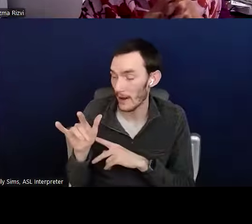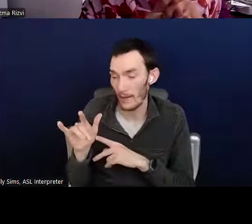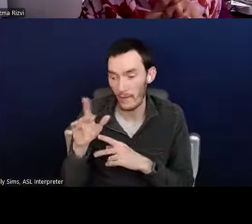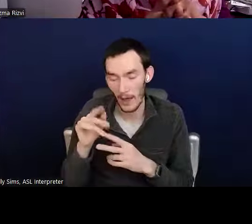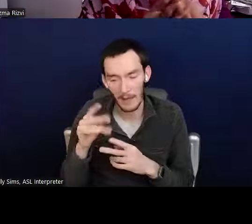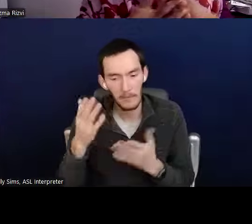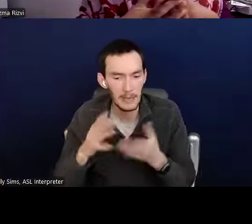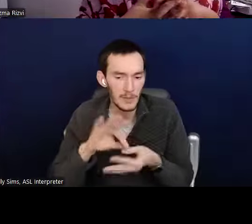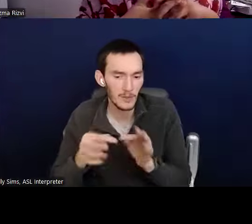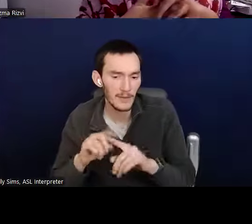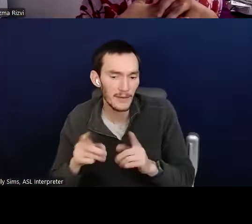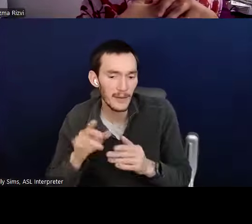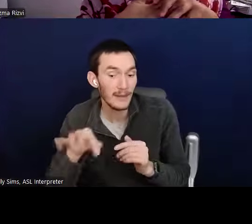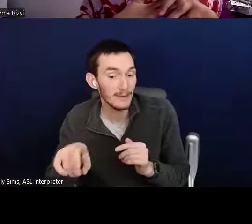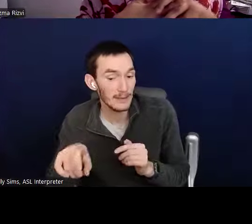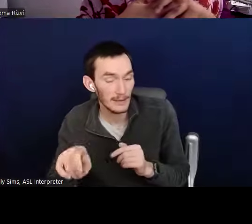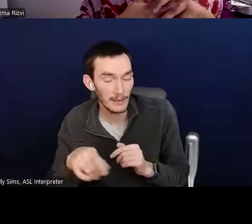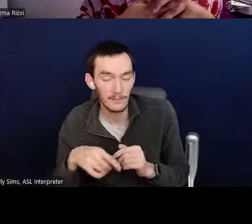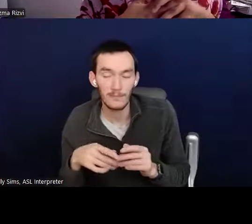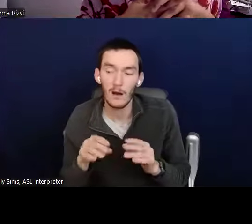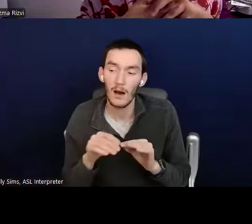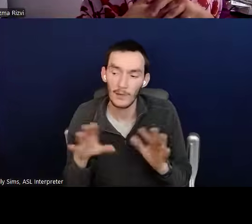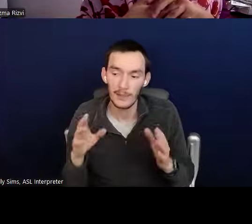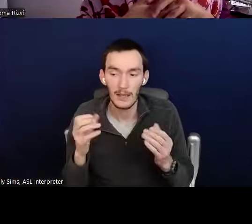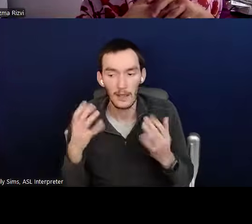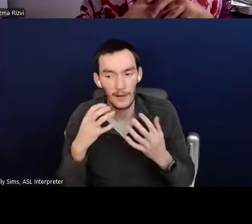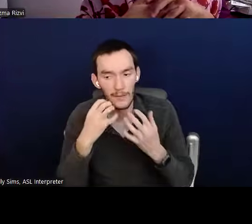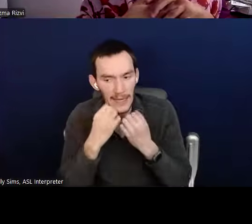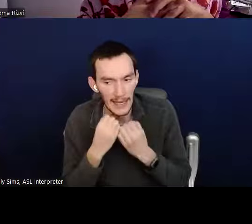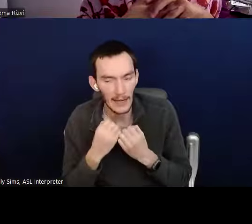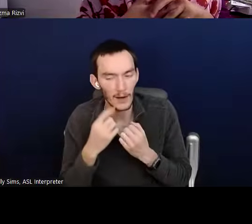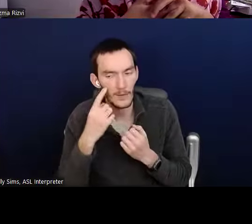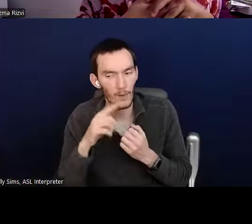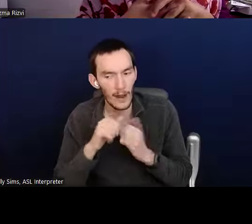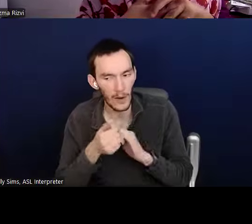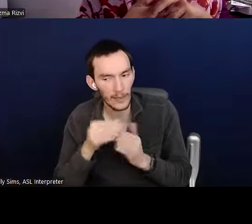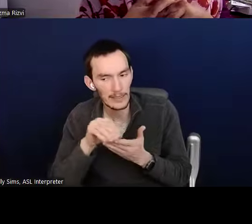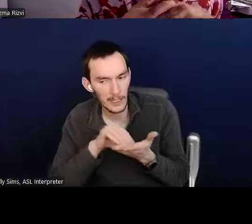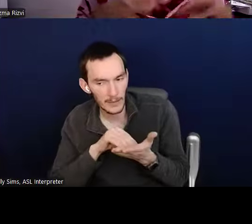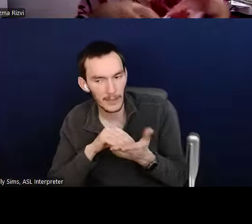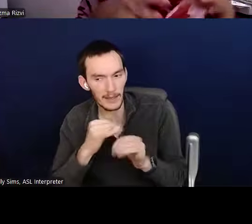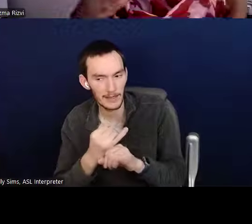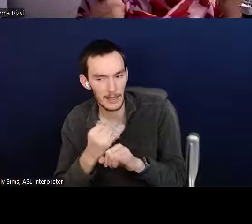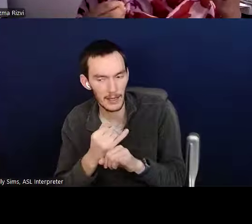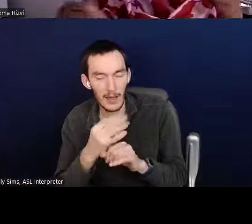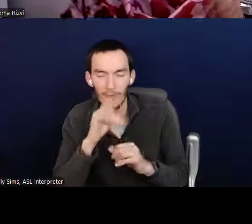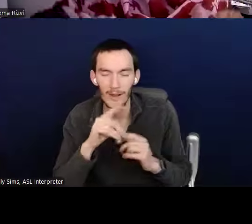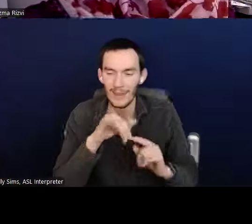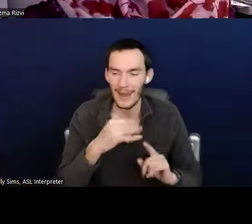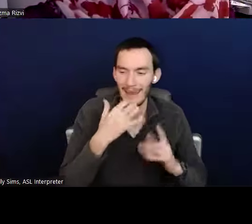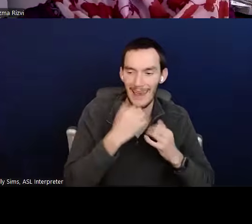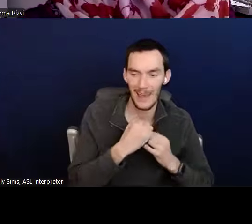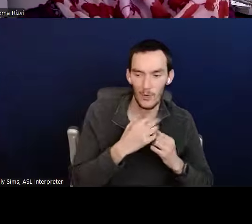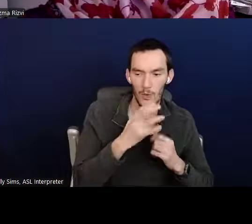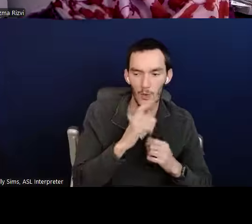needed, right? It is clear that a lot of care went into the documentation and study of the site. And it really is that care that we want